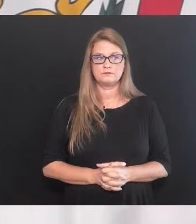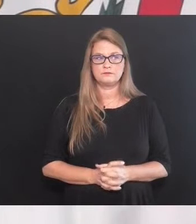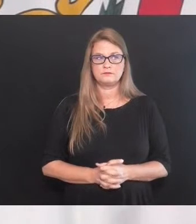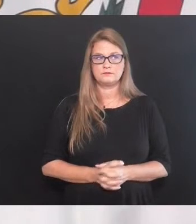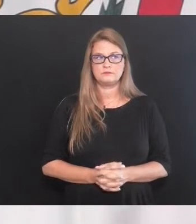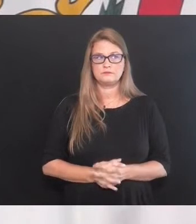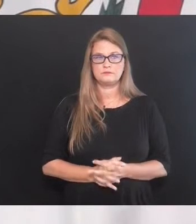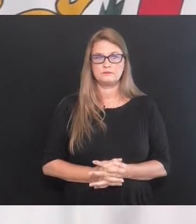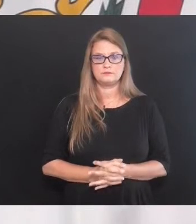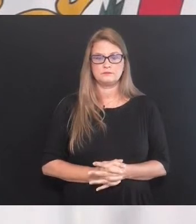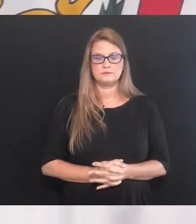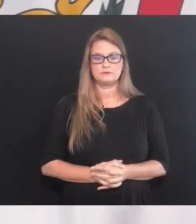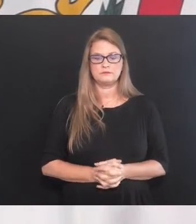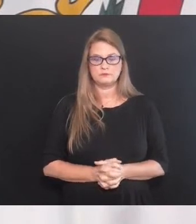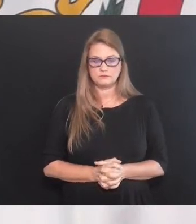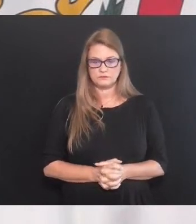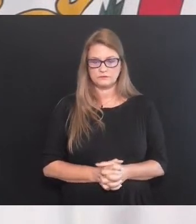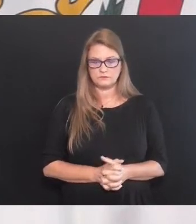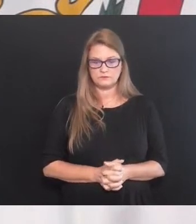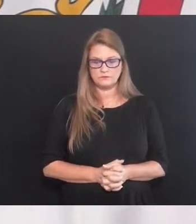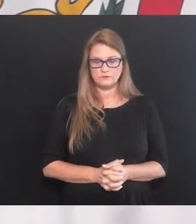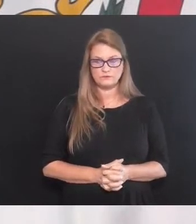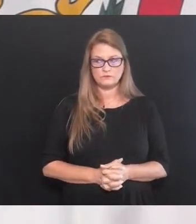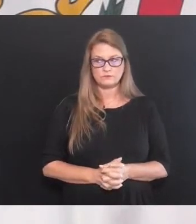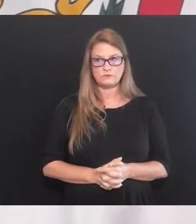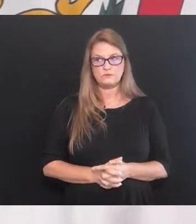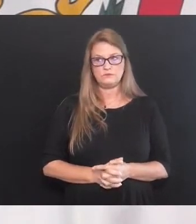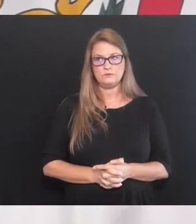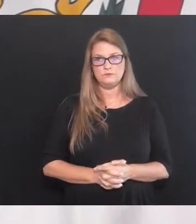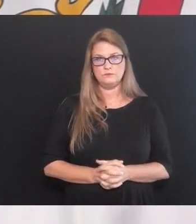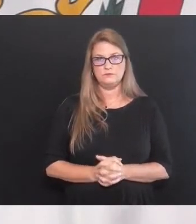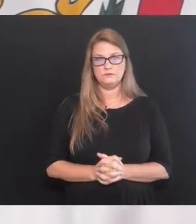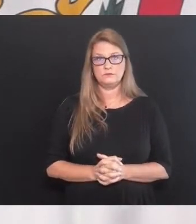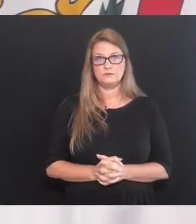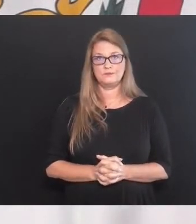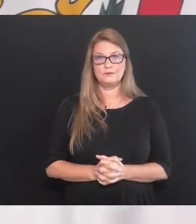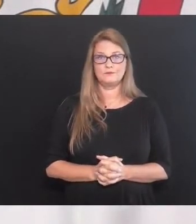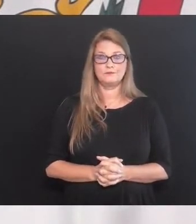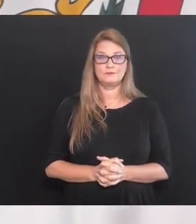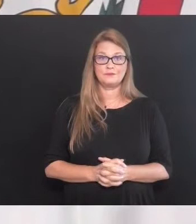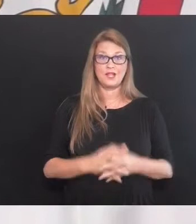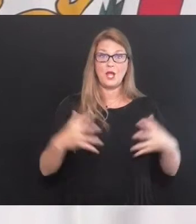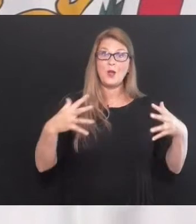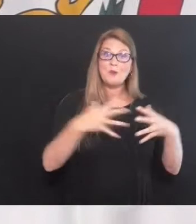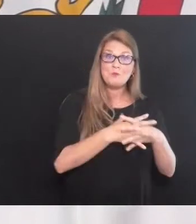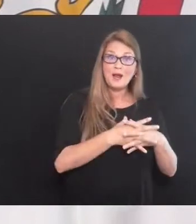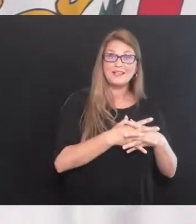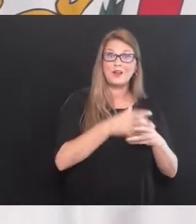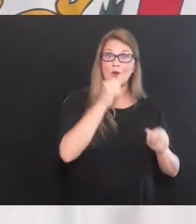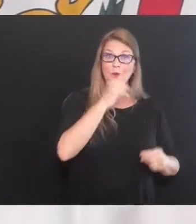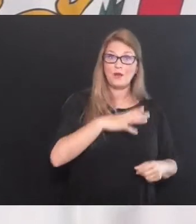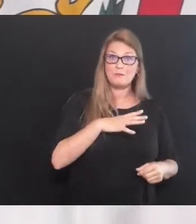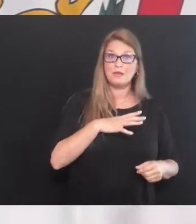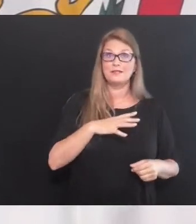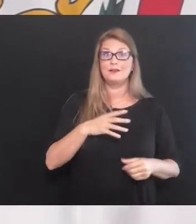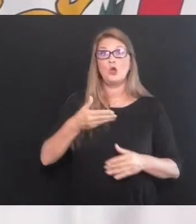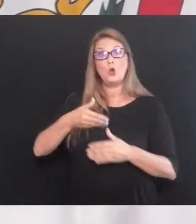our pregnant women that are having, babies and everything have a real danger